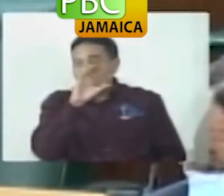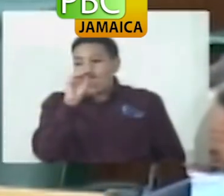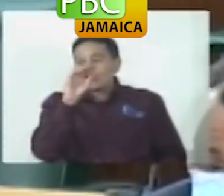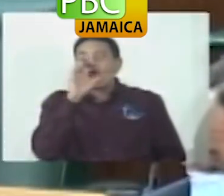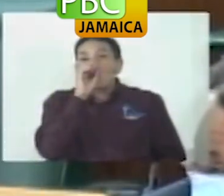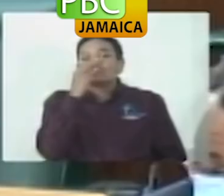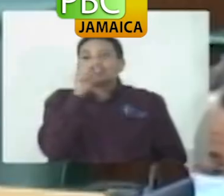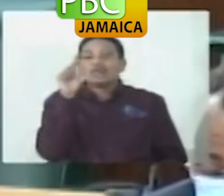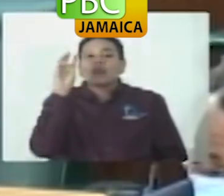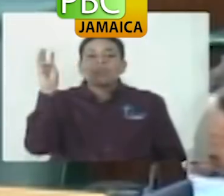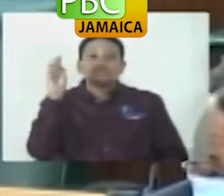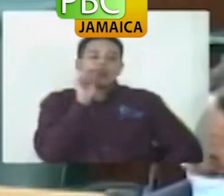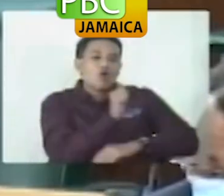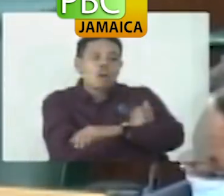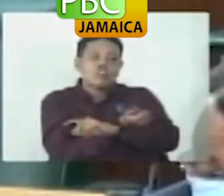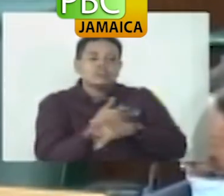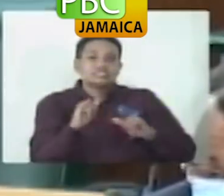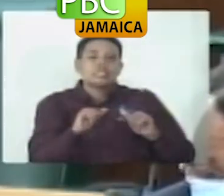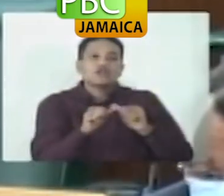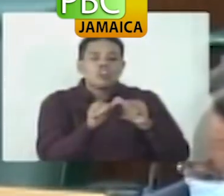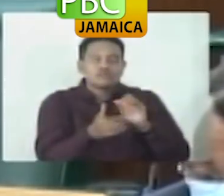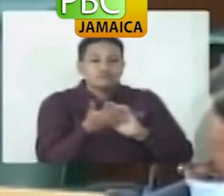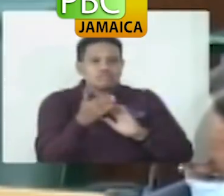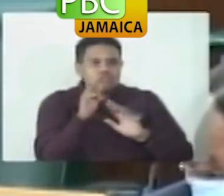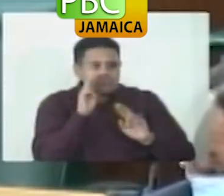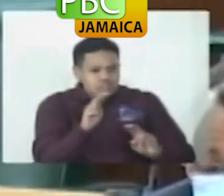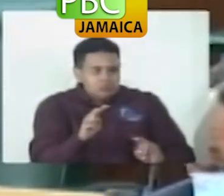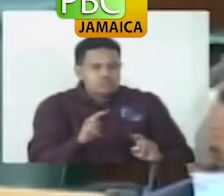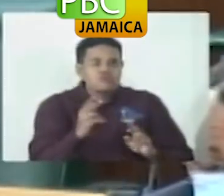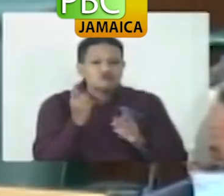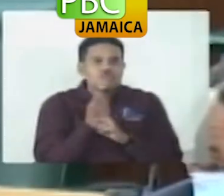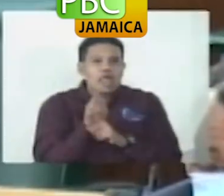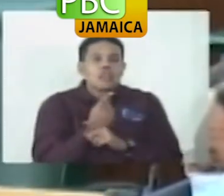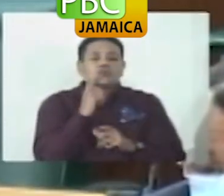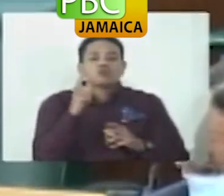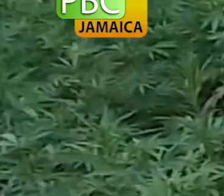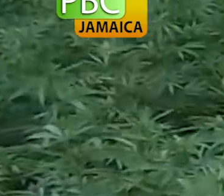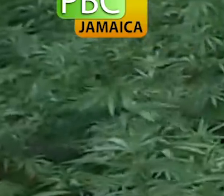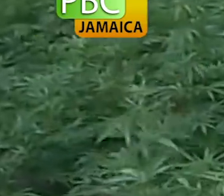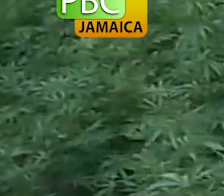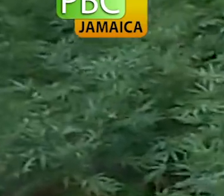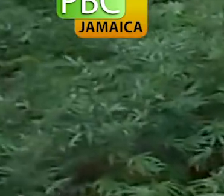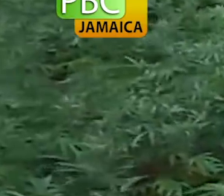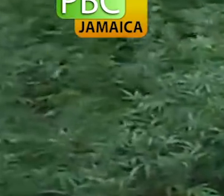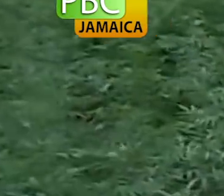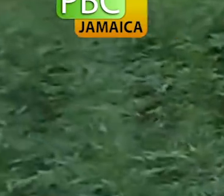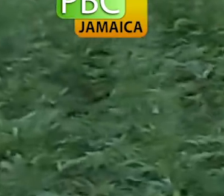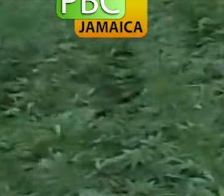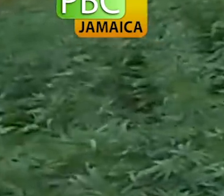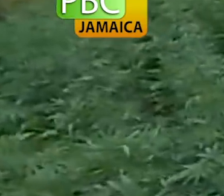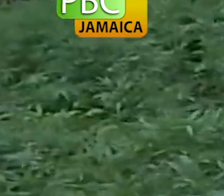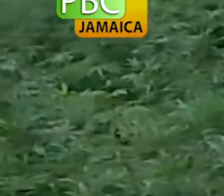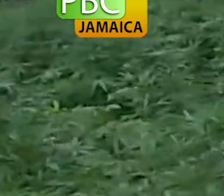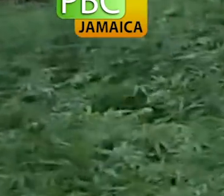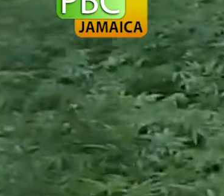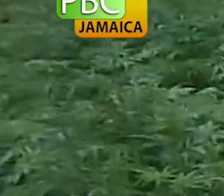the authority continues to provide regulatory oversight to ensure compliance with the legislation. To date, the CLA has